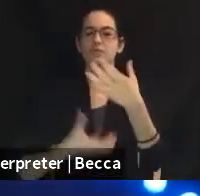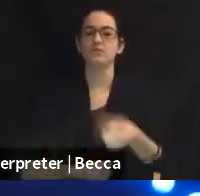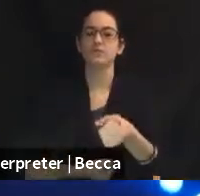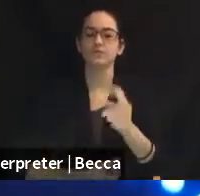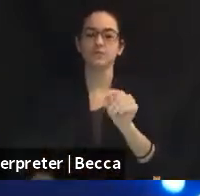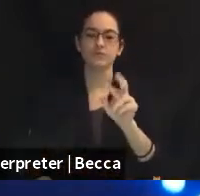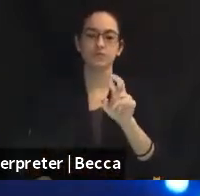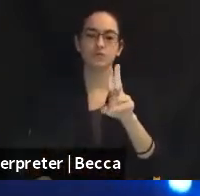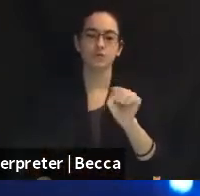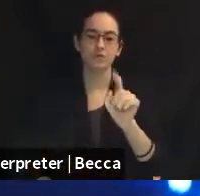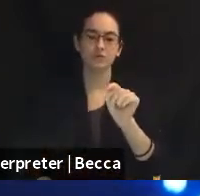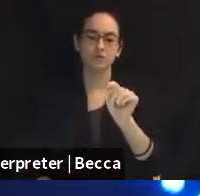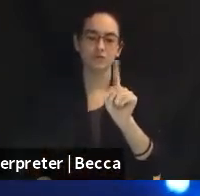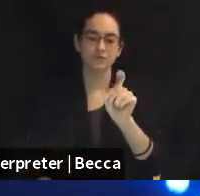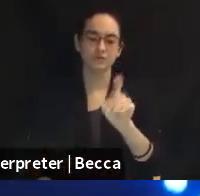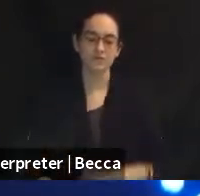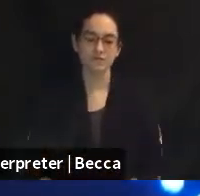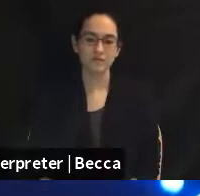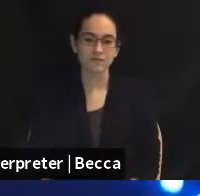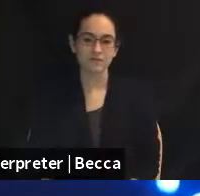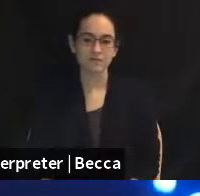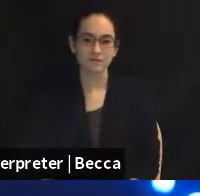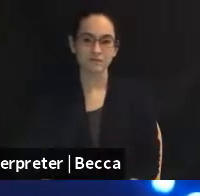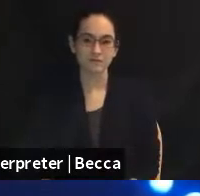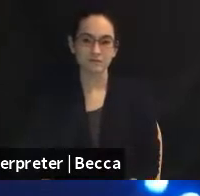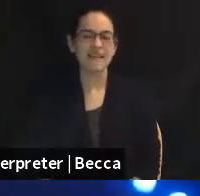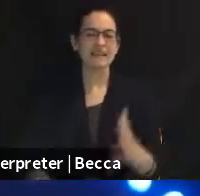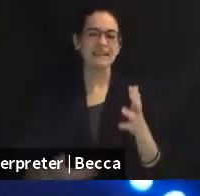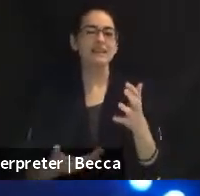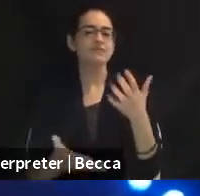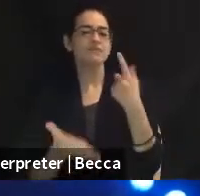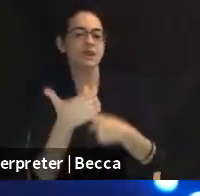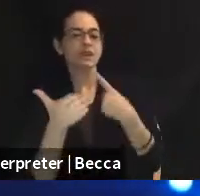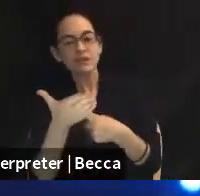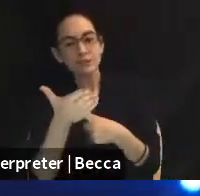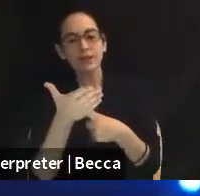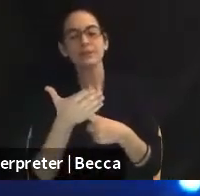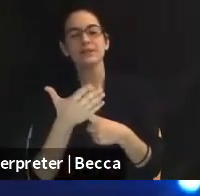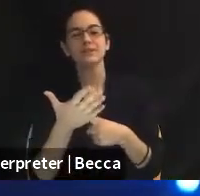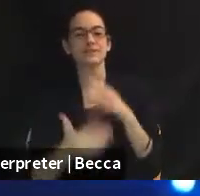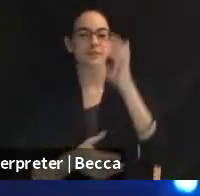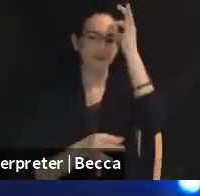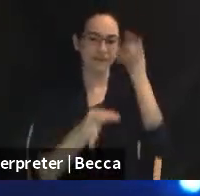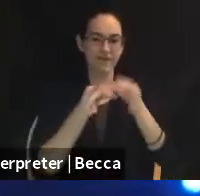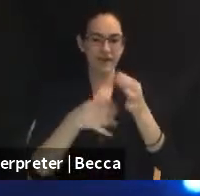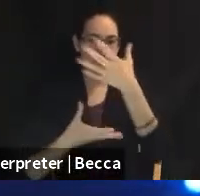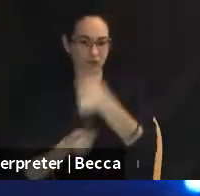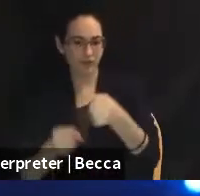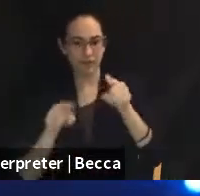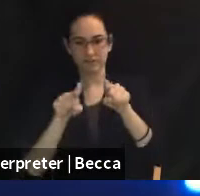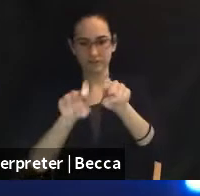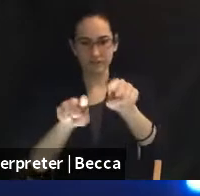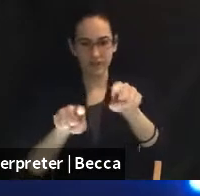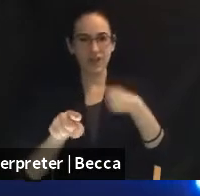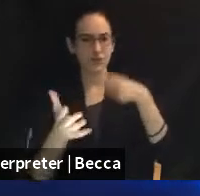Do you trust? And many times those overlap, trust and faith, but this word trust. So as we read this, think